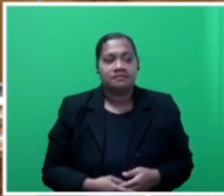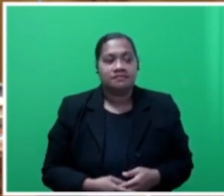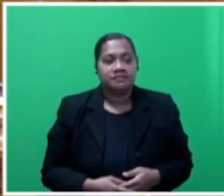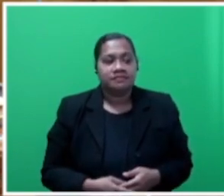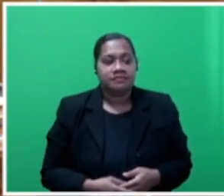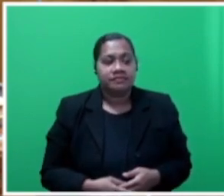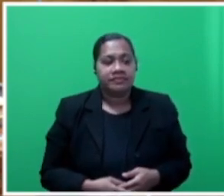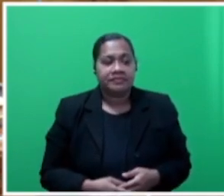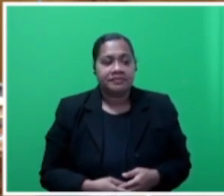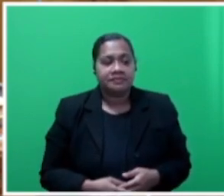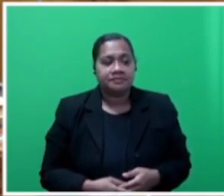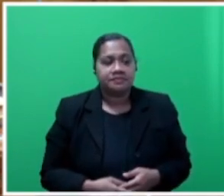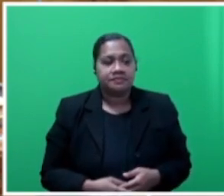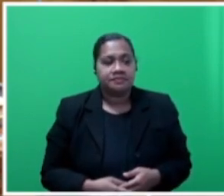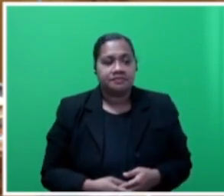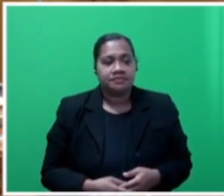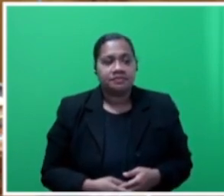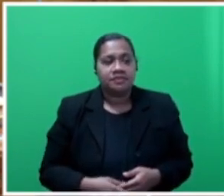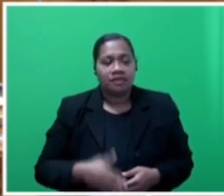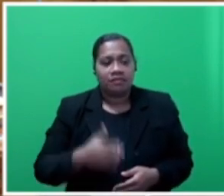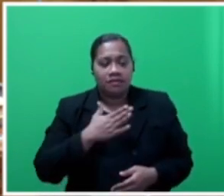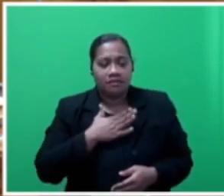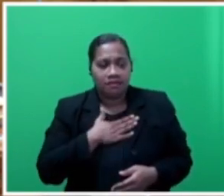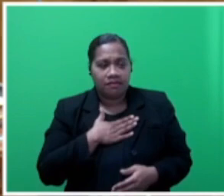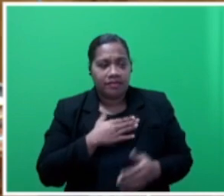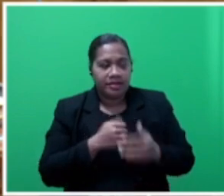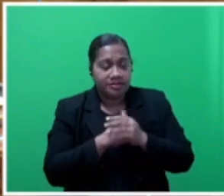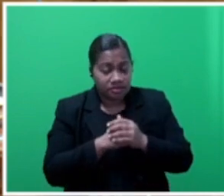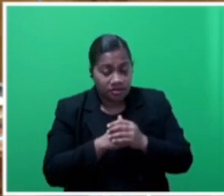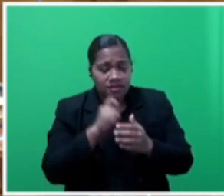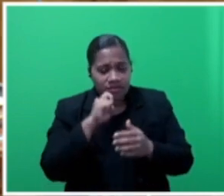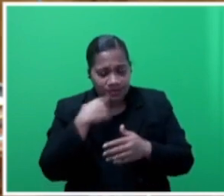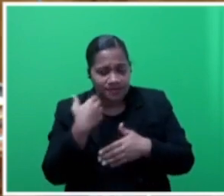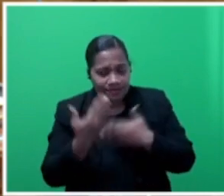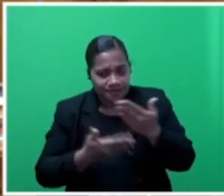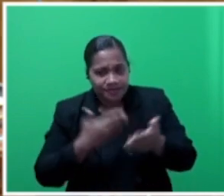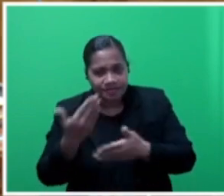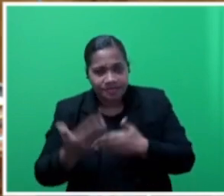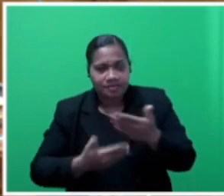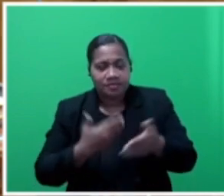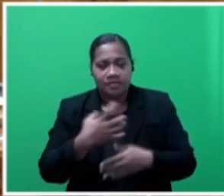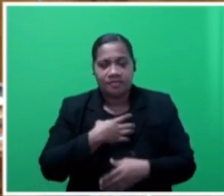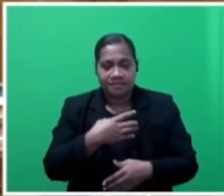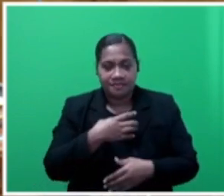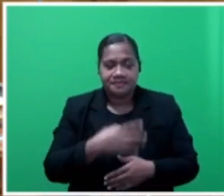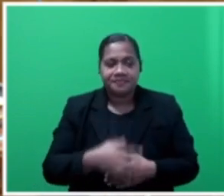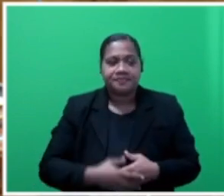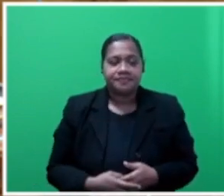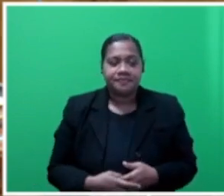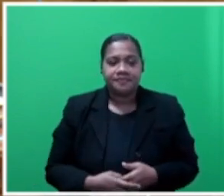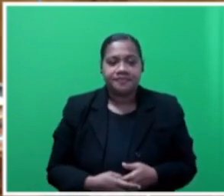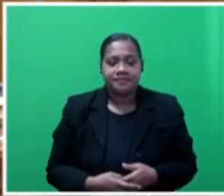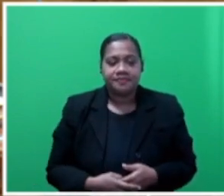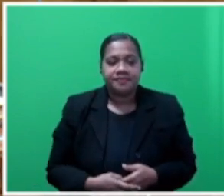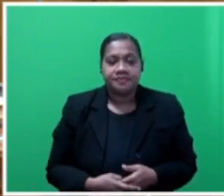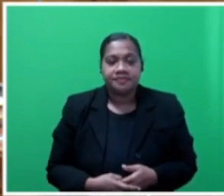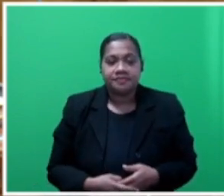But my honourable colleagues will be dwelling on that, to elaborate further on that.